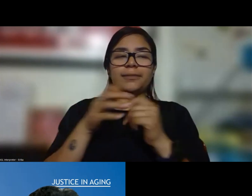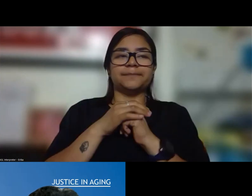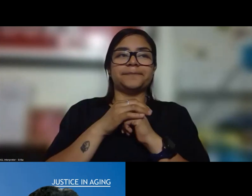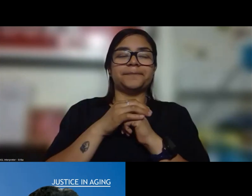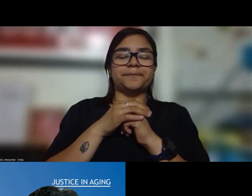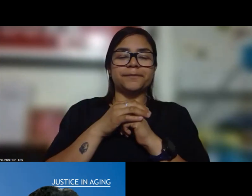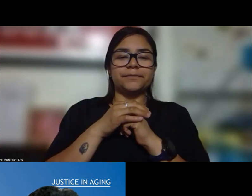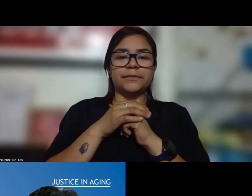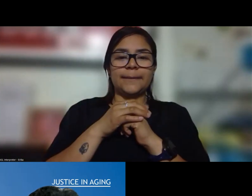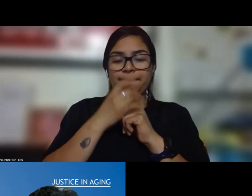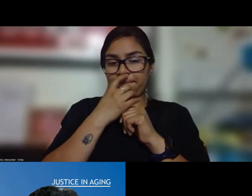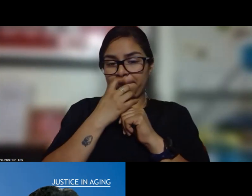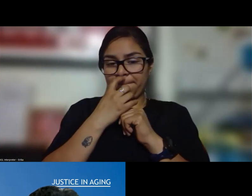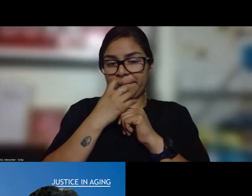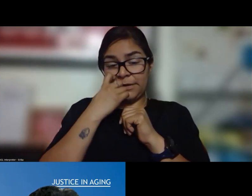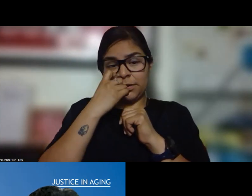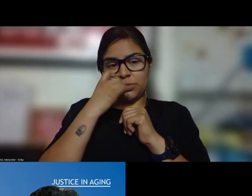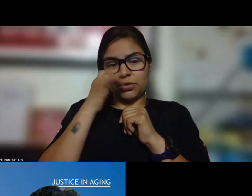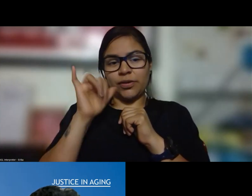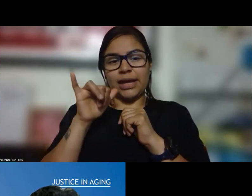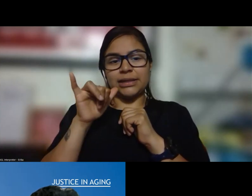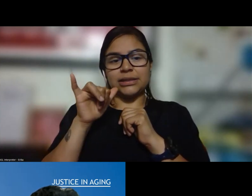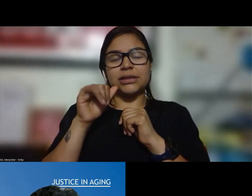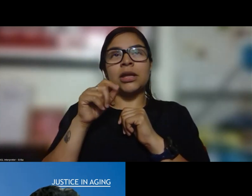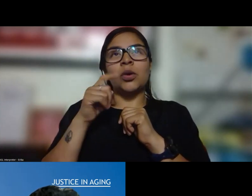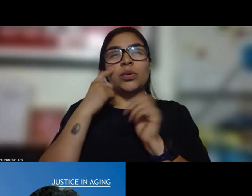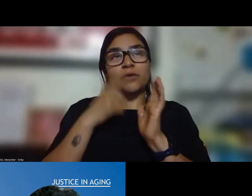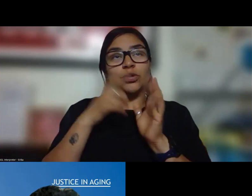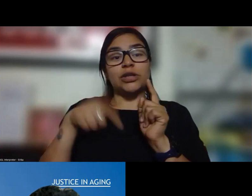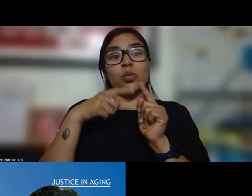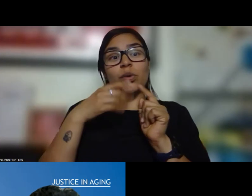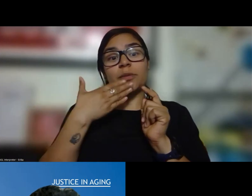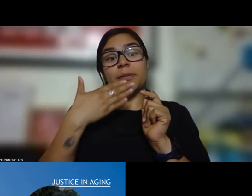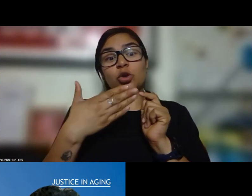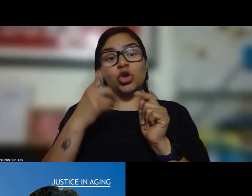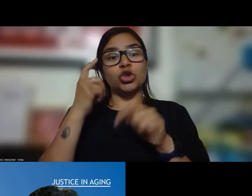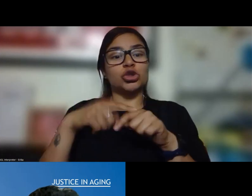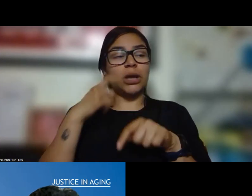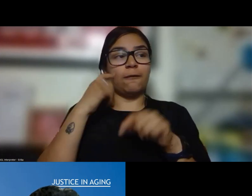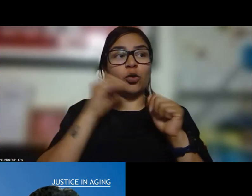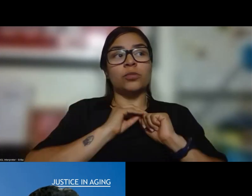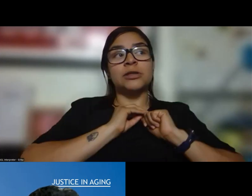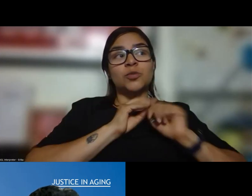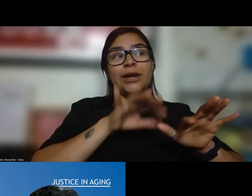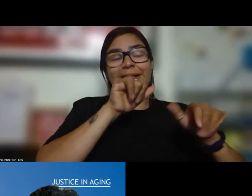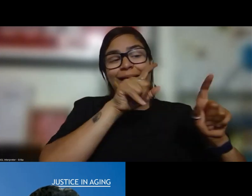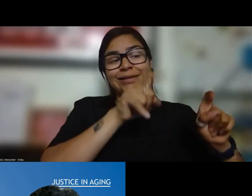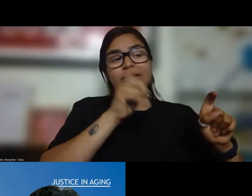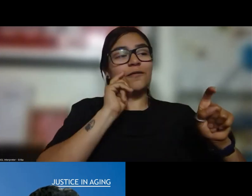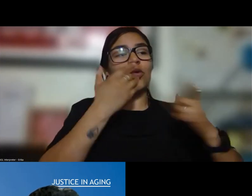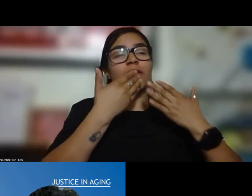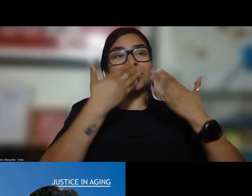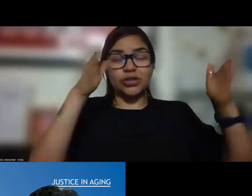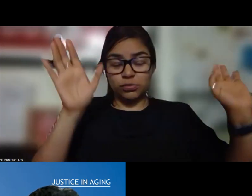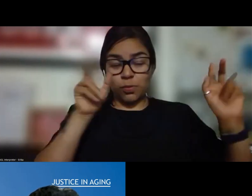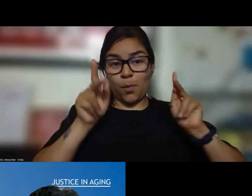that, that's how we knew that it would be appropriate to have this survey as a part of the state of California and have it sent out to participants of the general